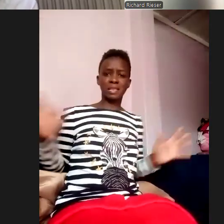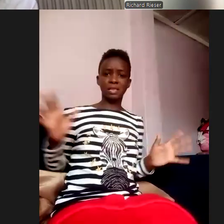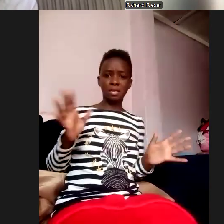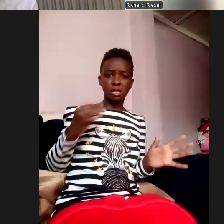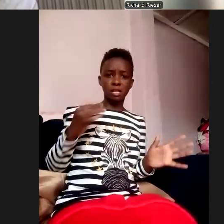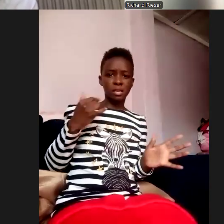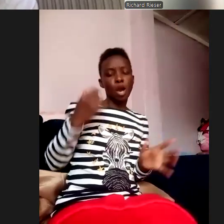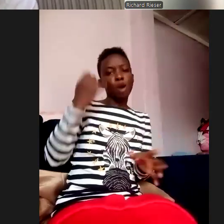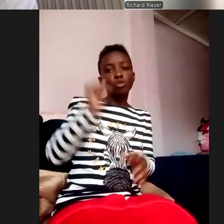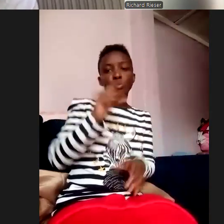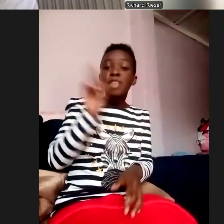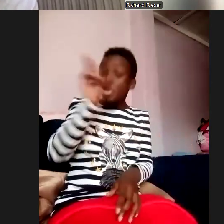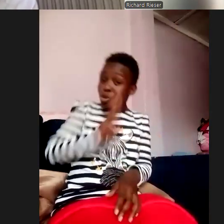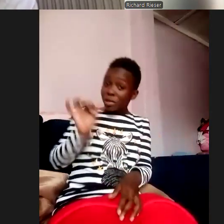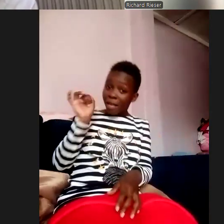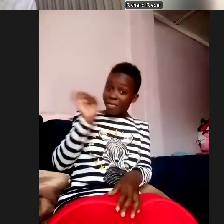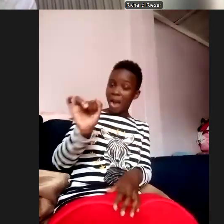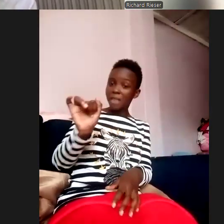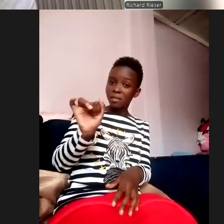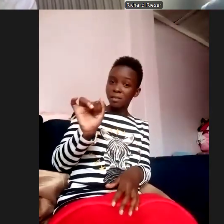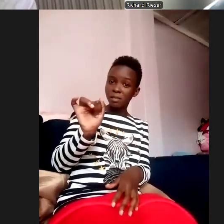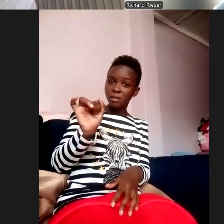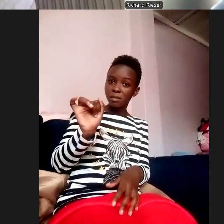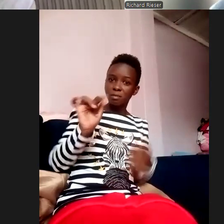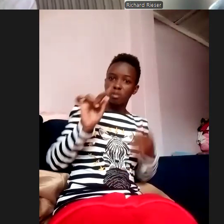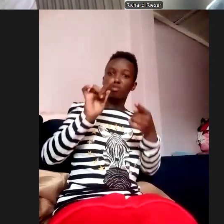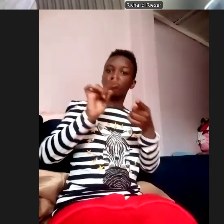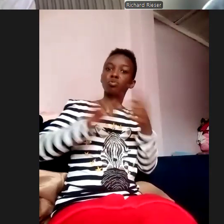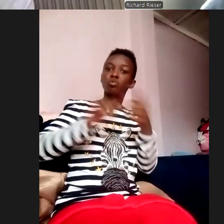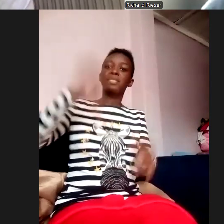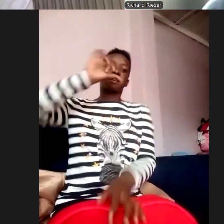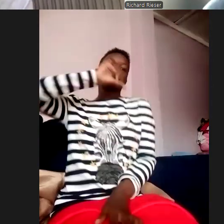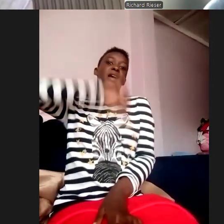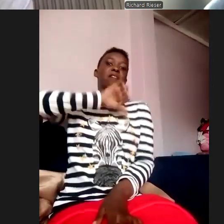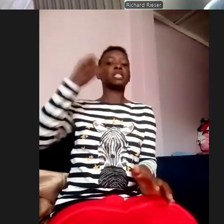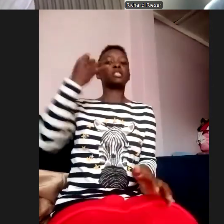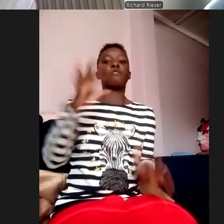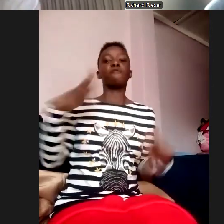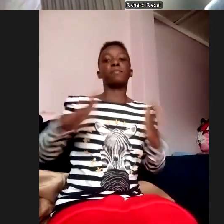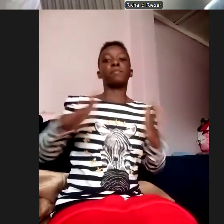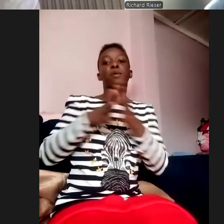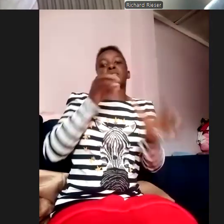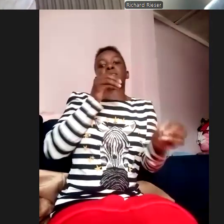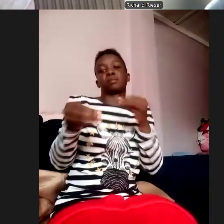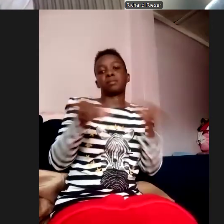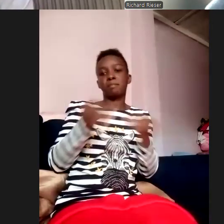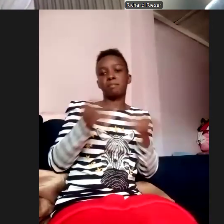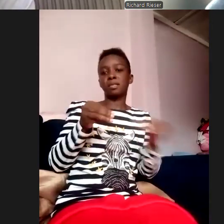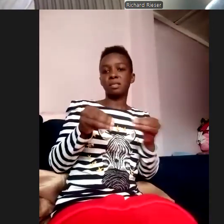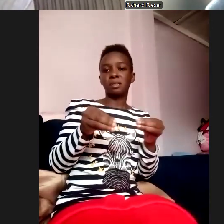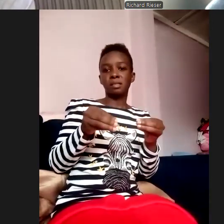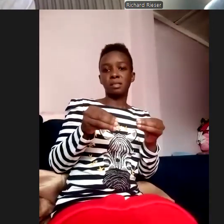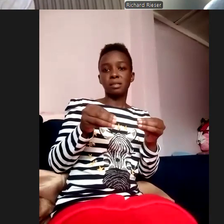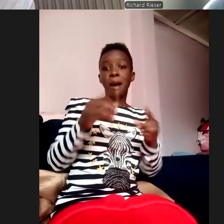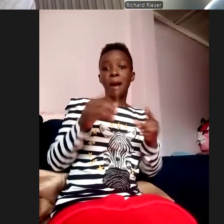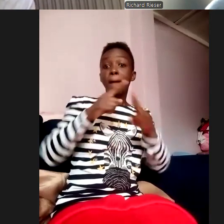think sometimes the disabled people can have some challenges of understanding. They get to